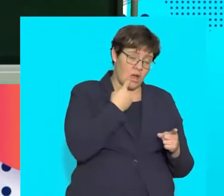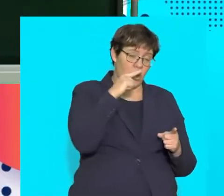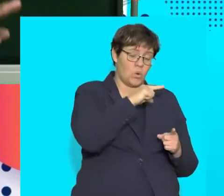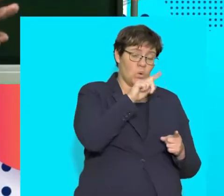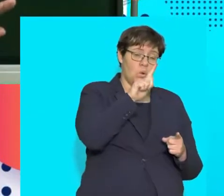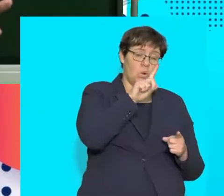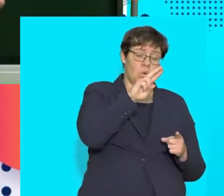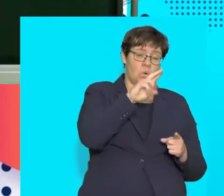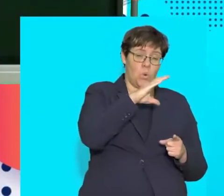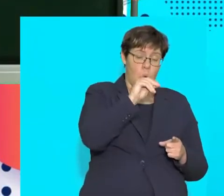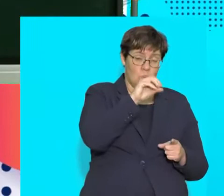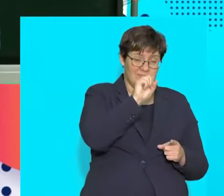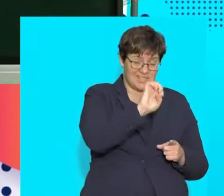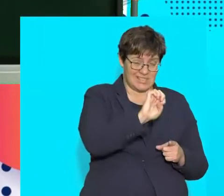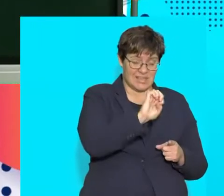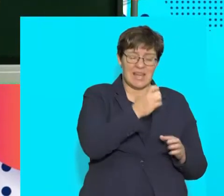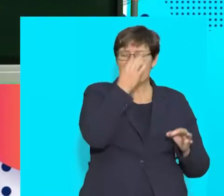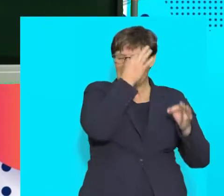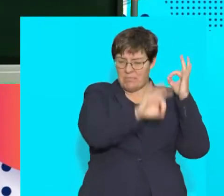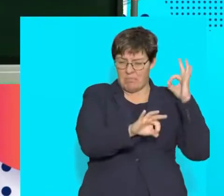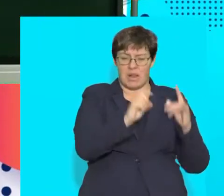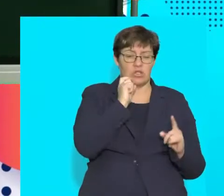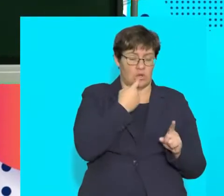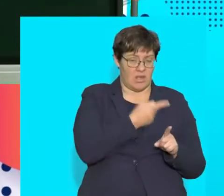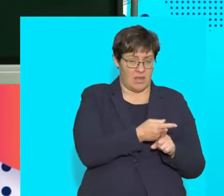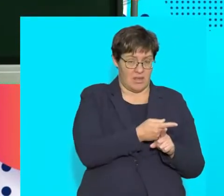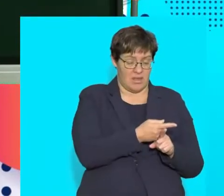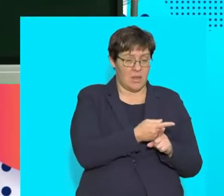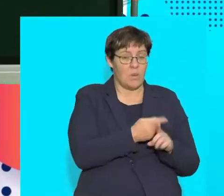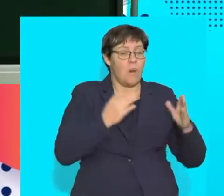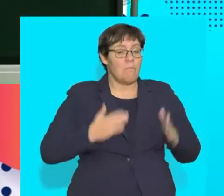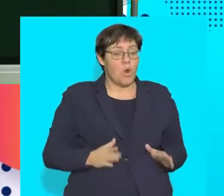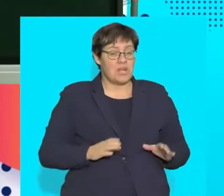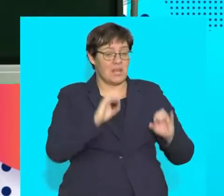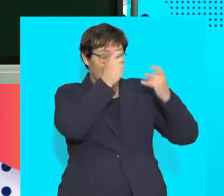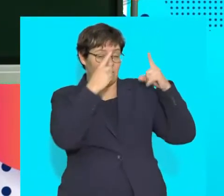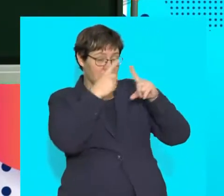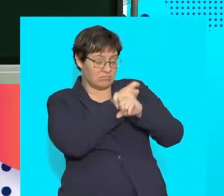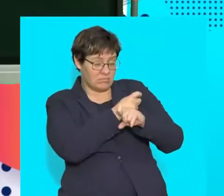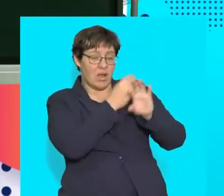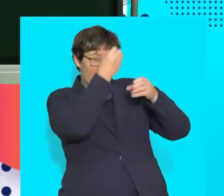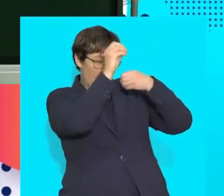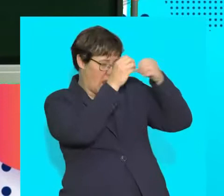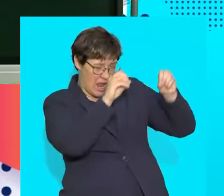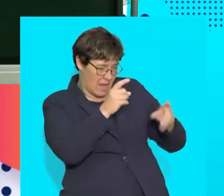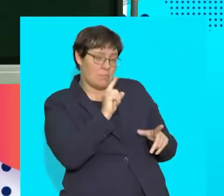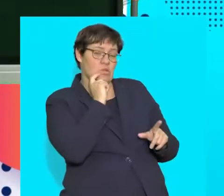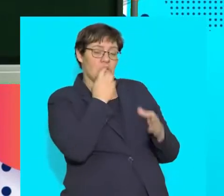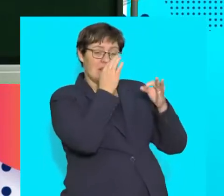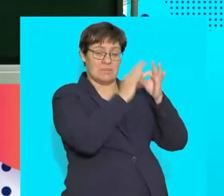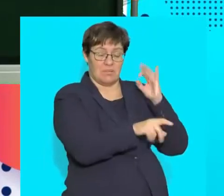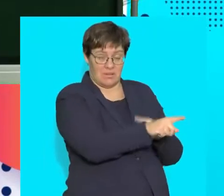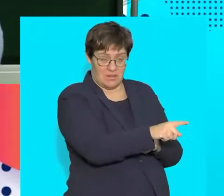is glucose, which is the simplest sugar, which is what the body breaks down all complex carbohydrates